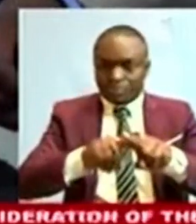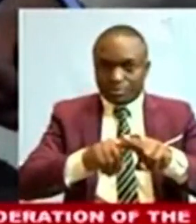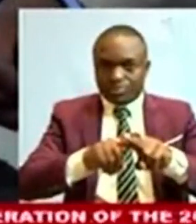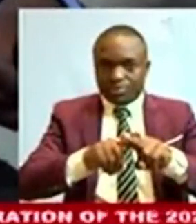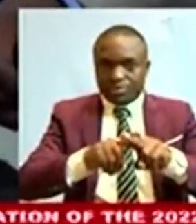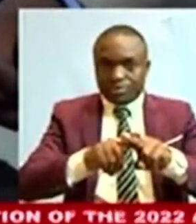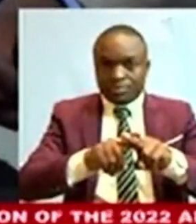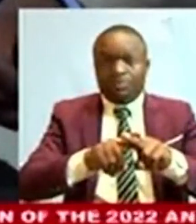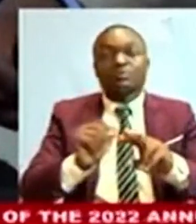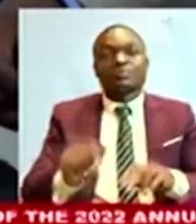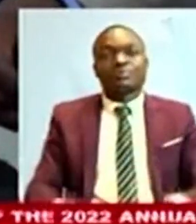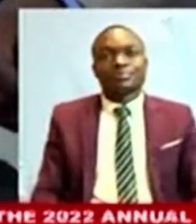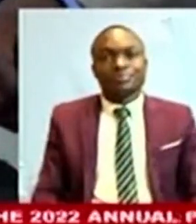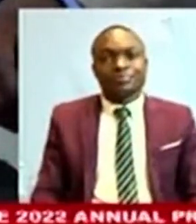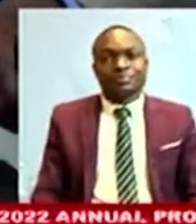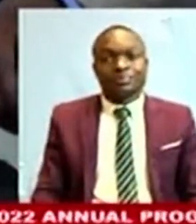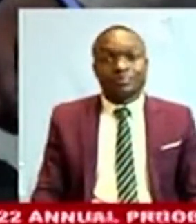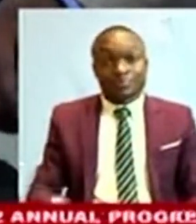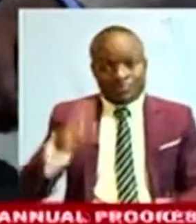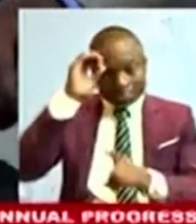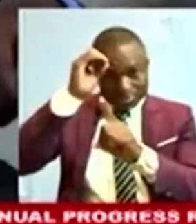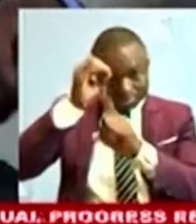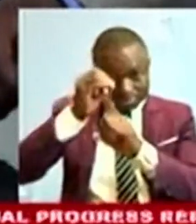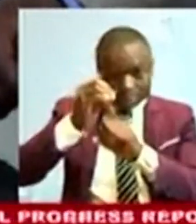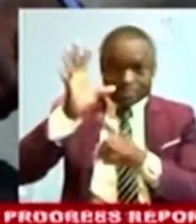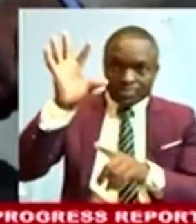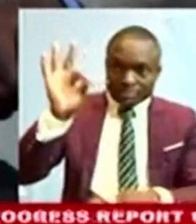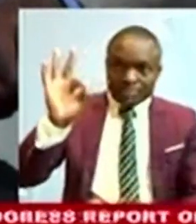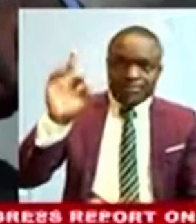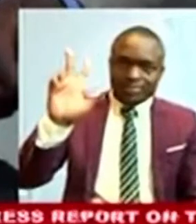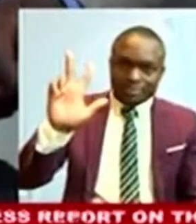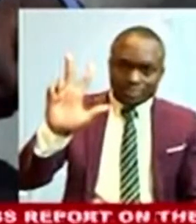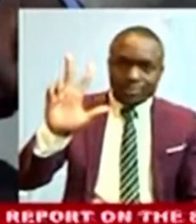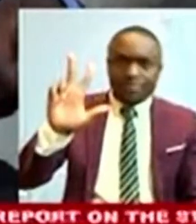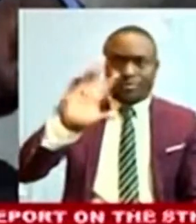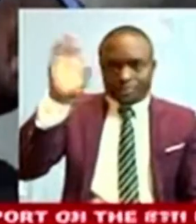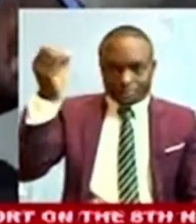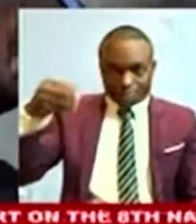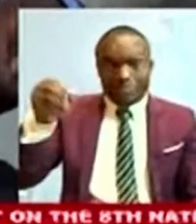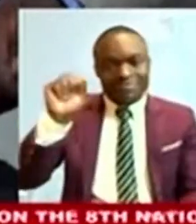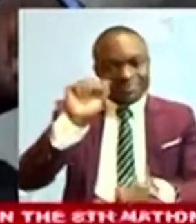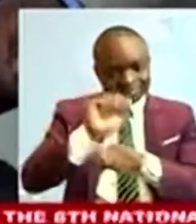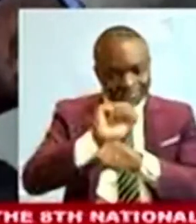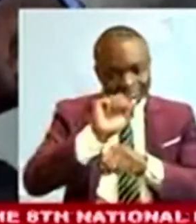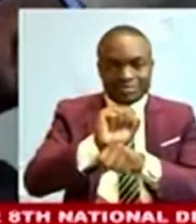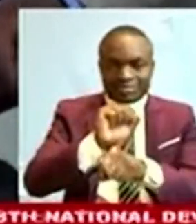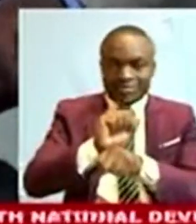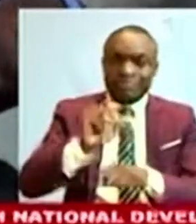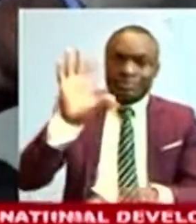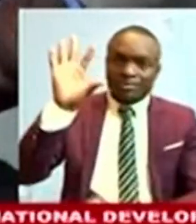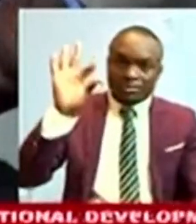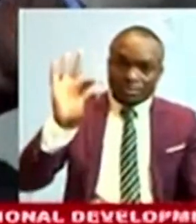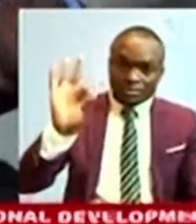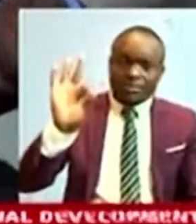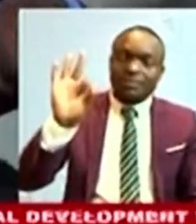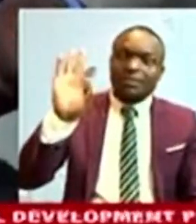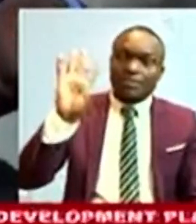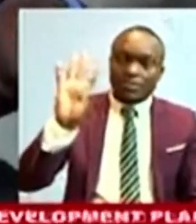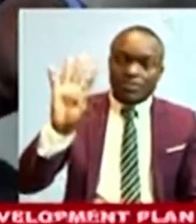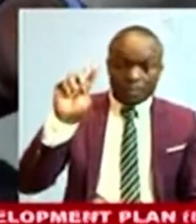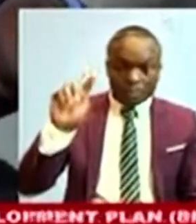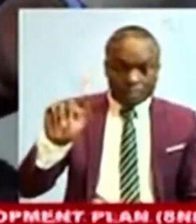suppressed. The target was 93%. Our performance was